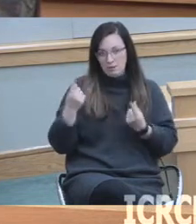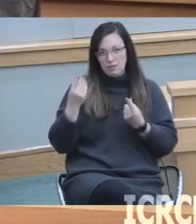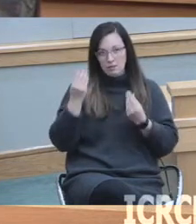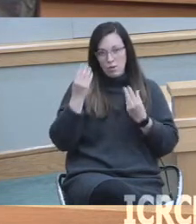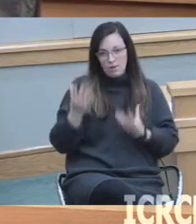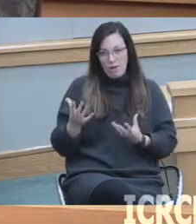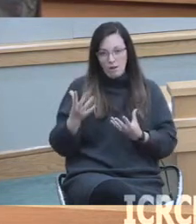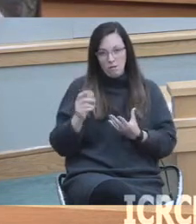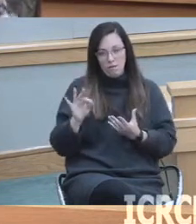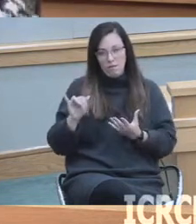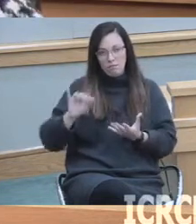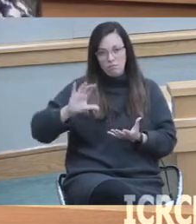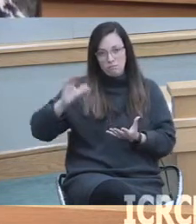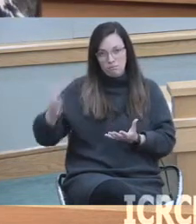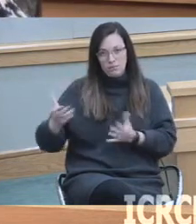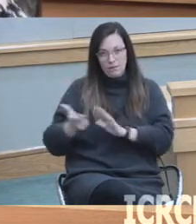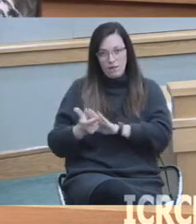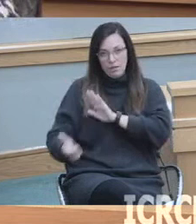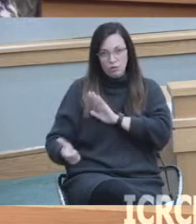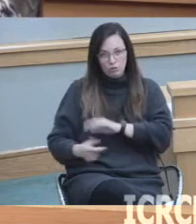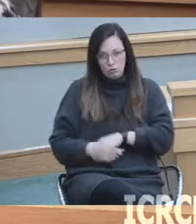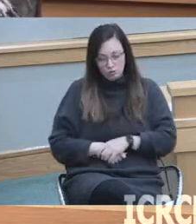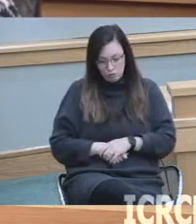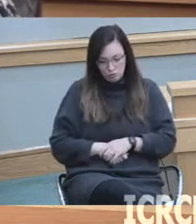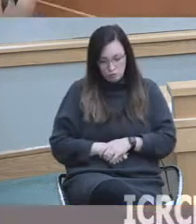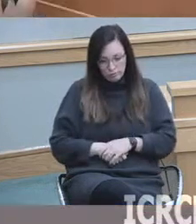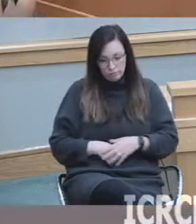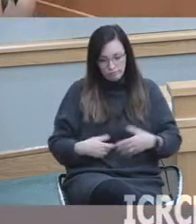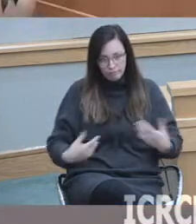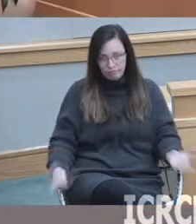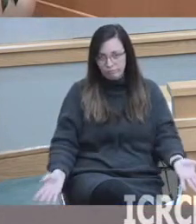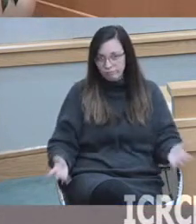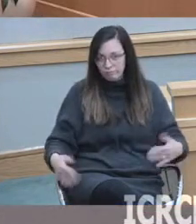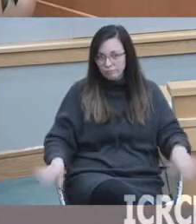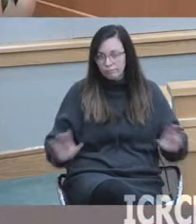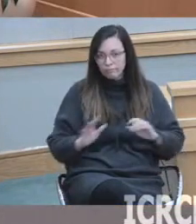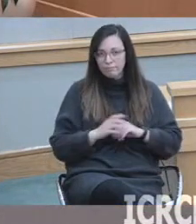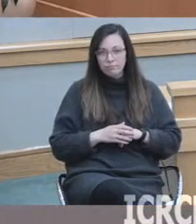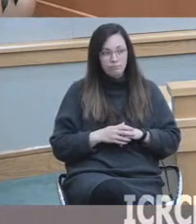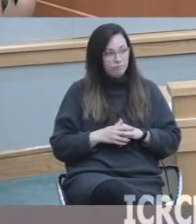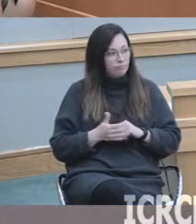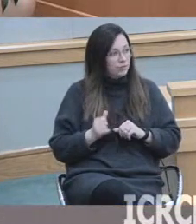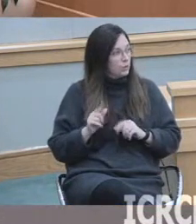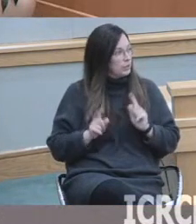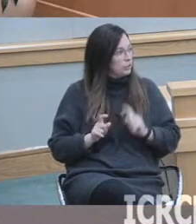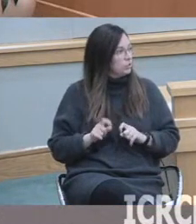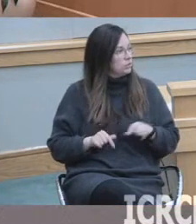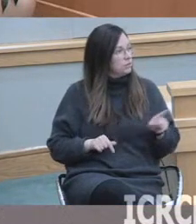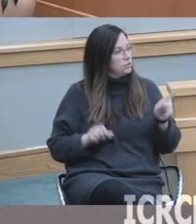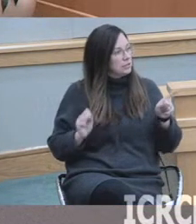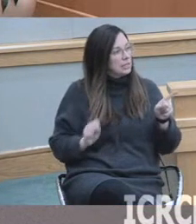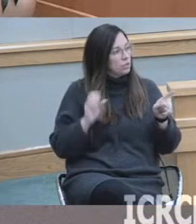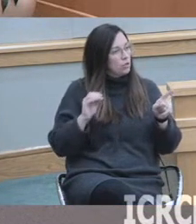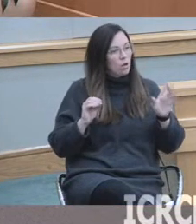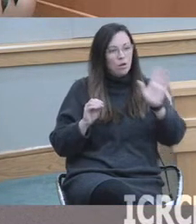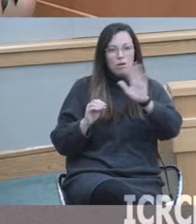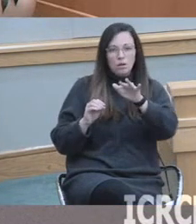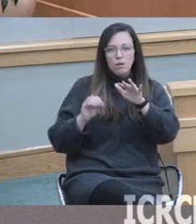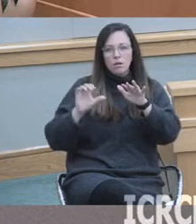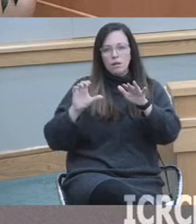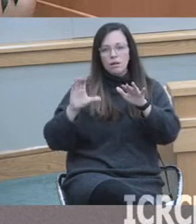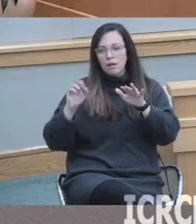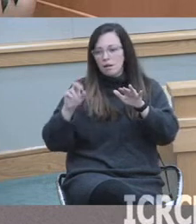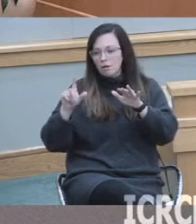violations. And that's a report. Any questions? Yes, sir. Question. Hey, Carolyn or